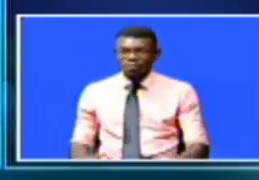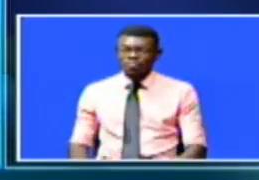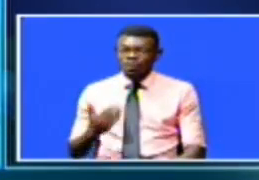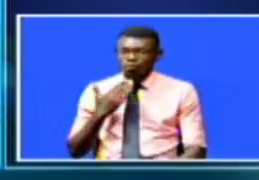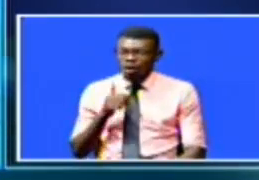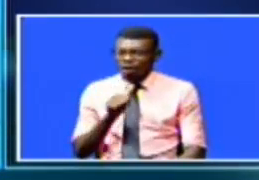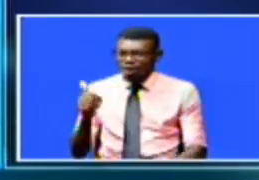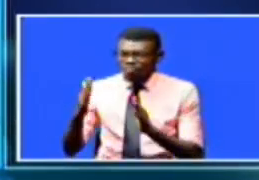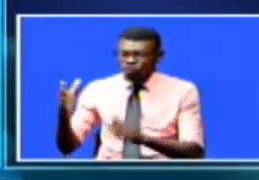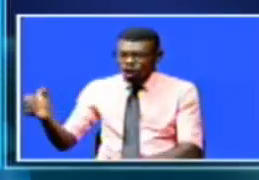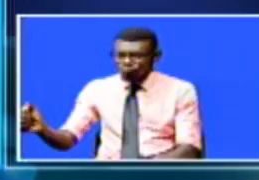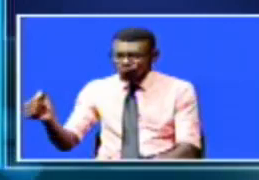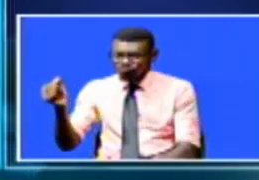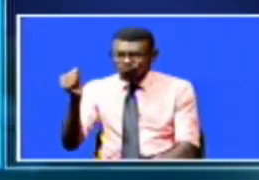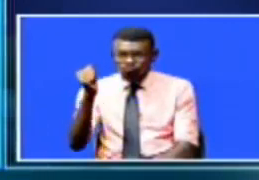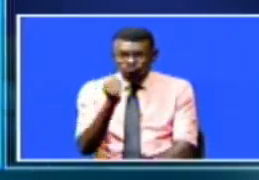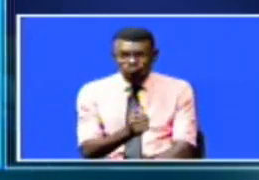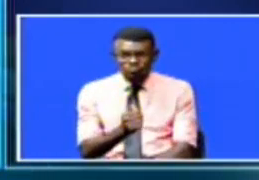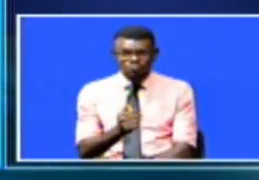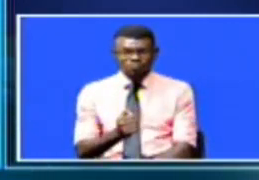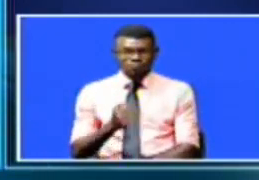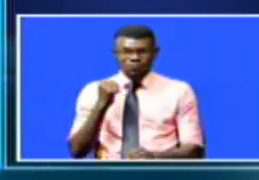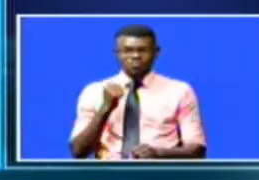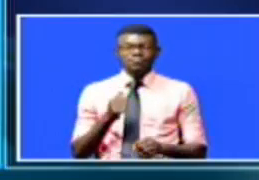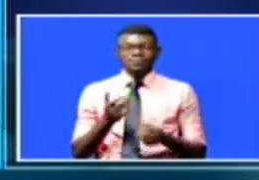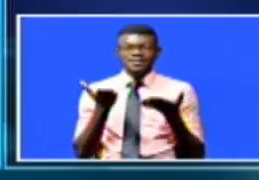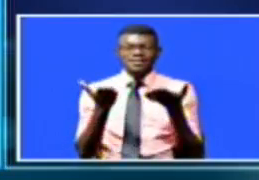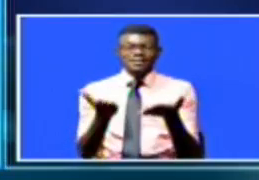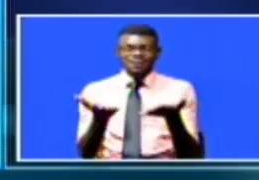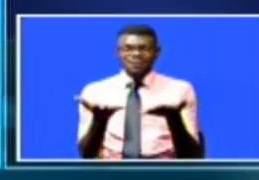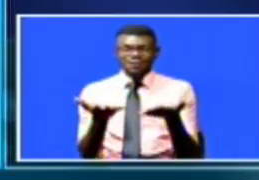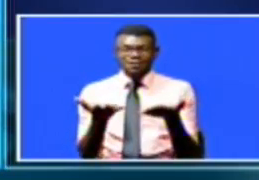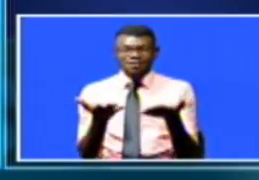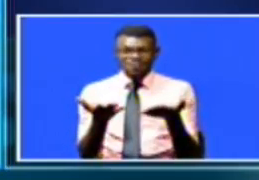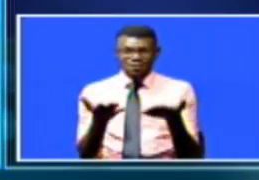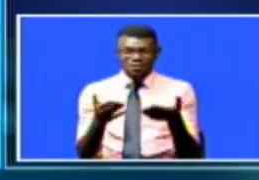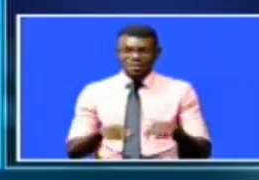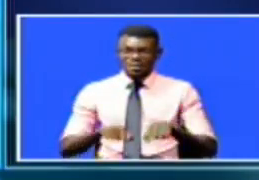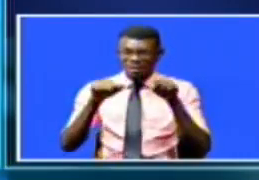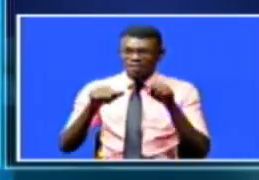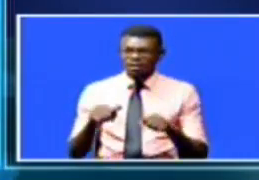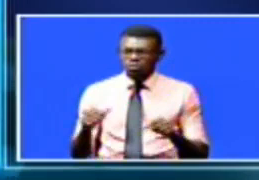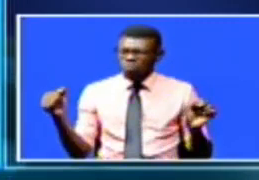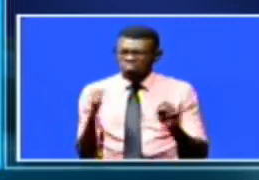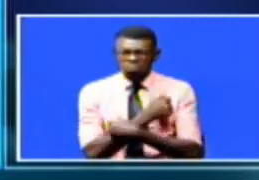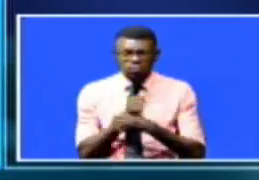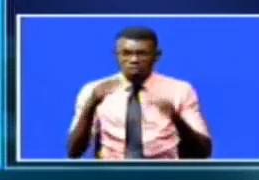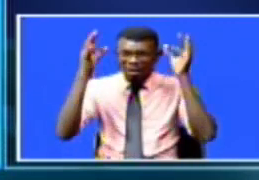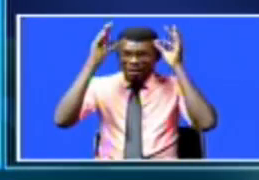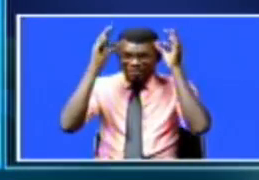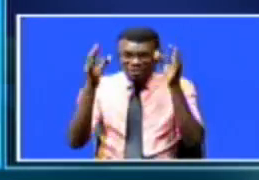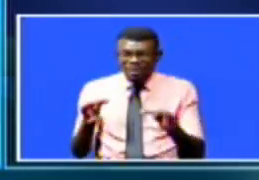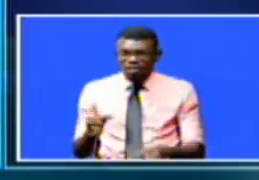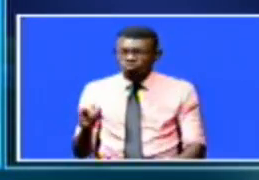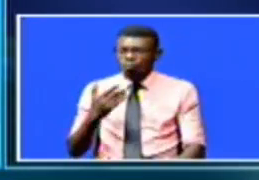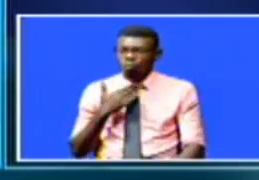there who they want to be part. So you cannot really, you know, you cannot decide that in an election you must have